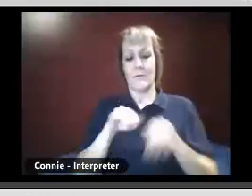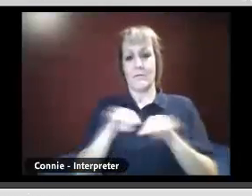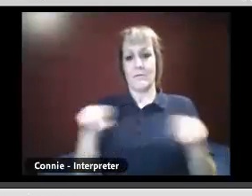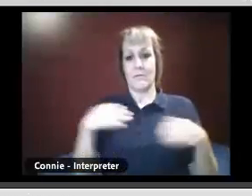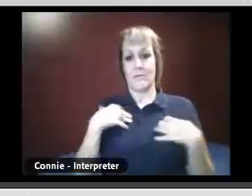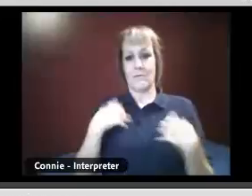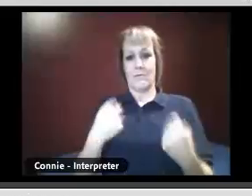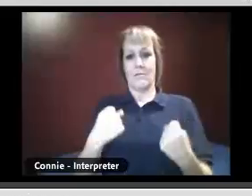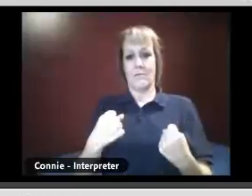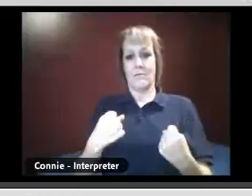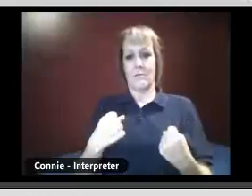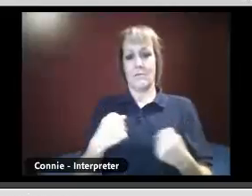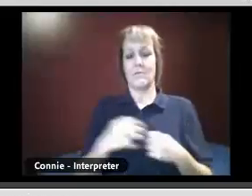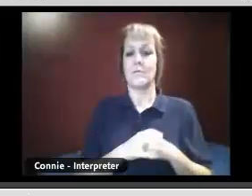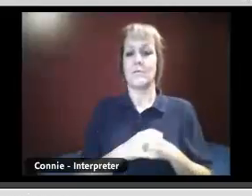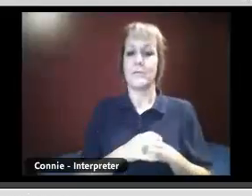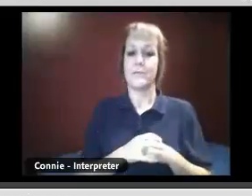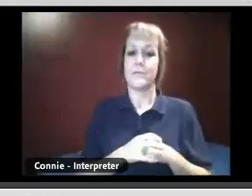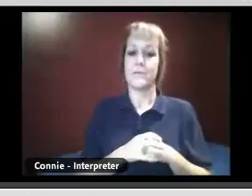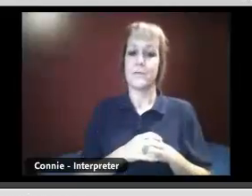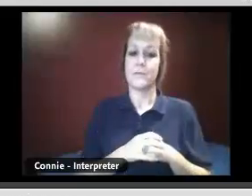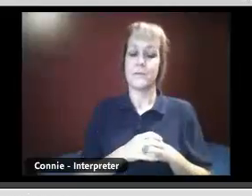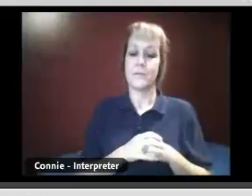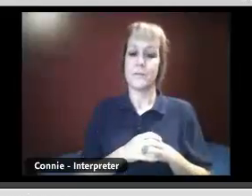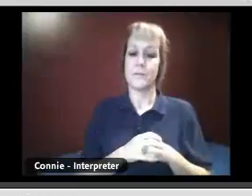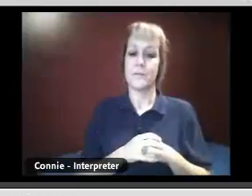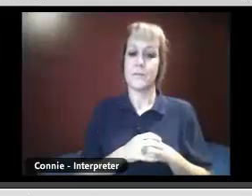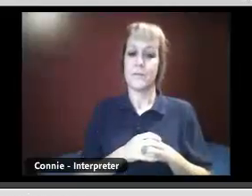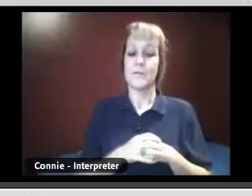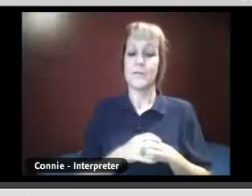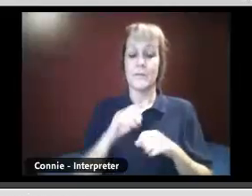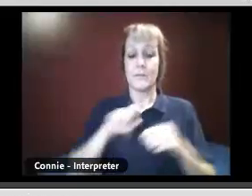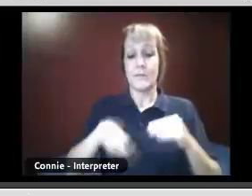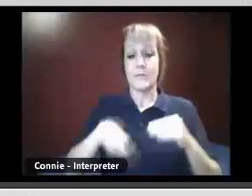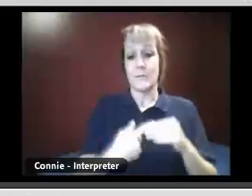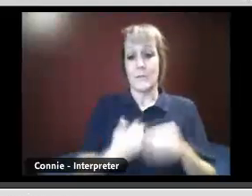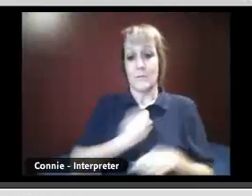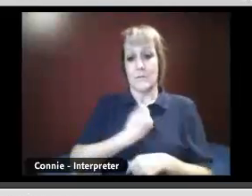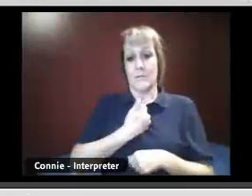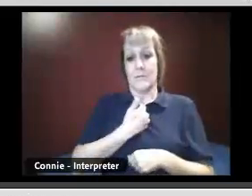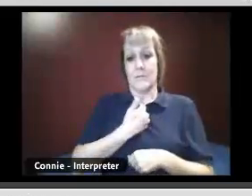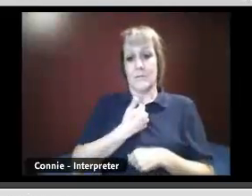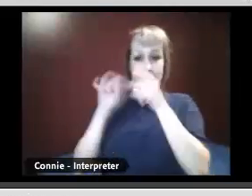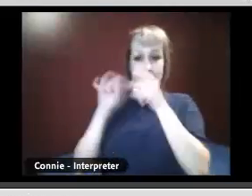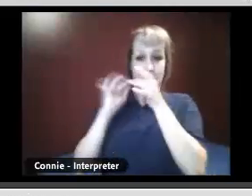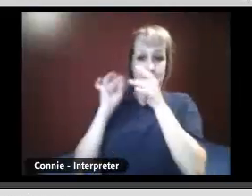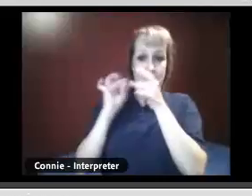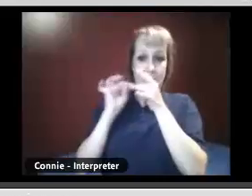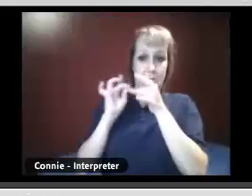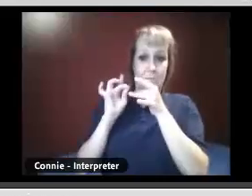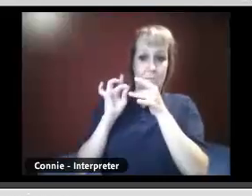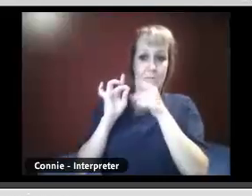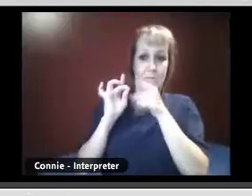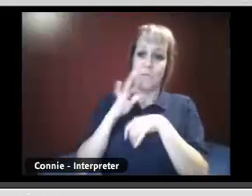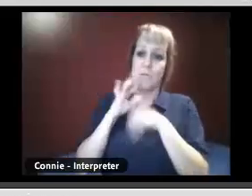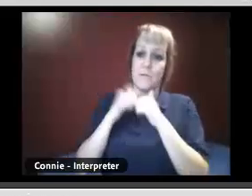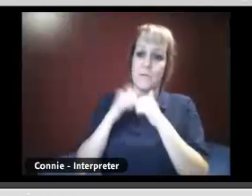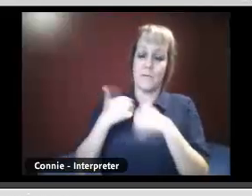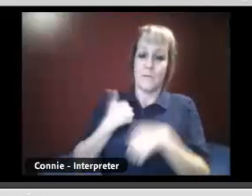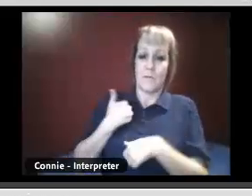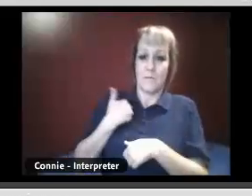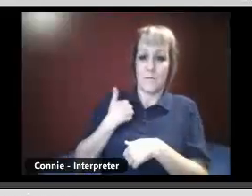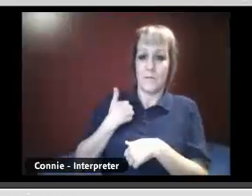see as we talk a little bit more this morning, it is about the self-talk and those messages we send to ourselves and how we